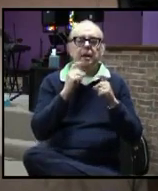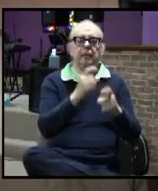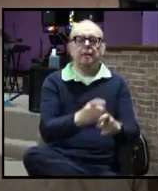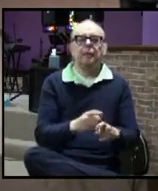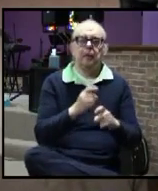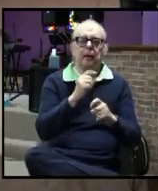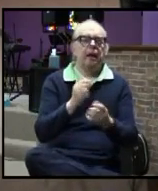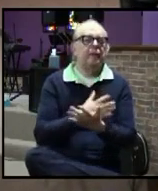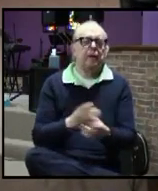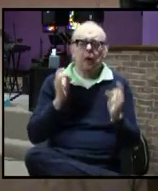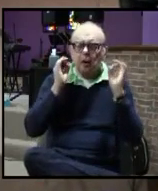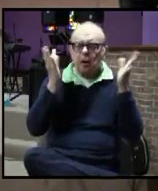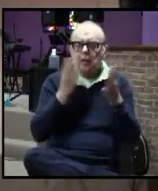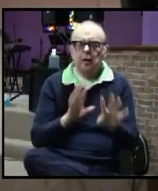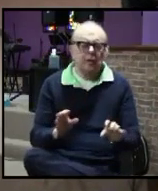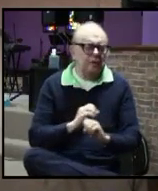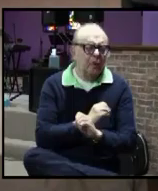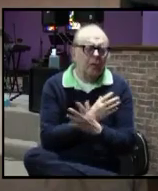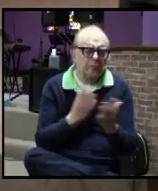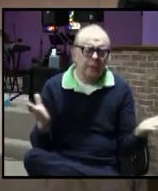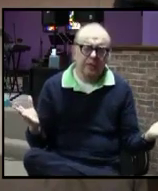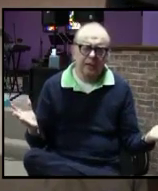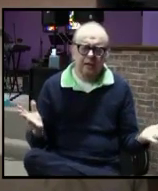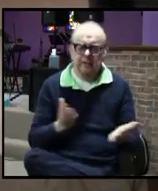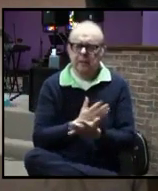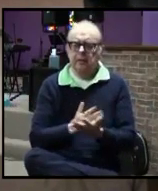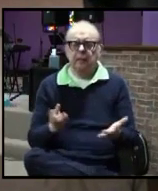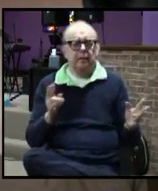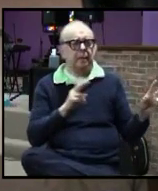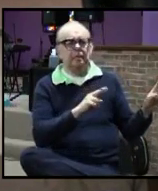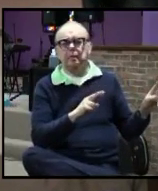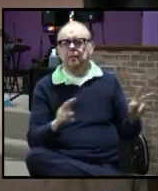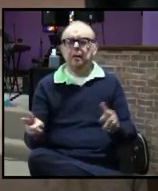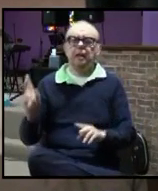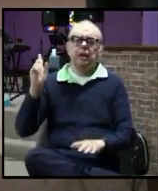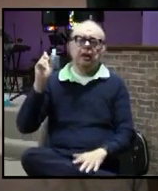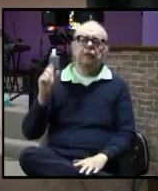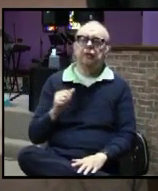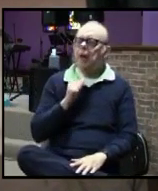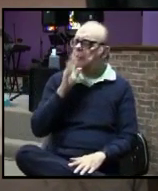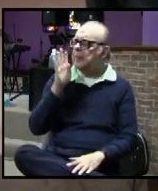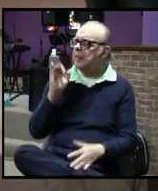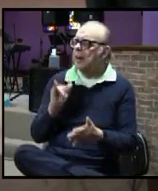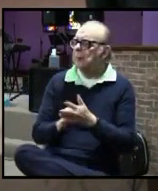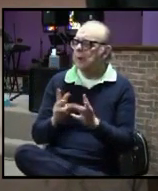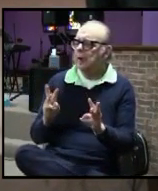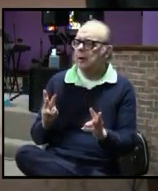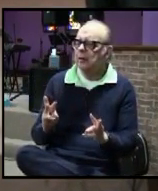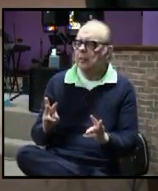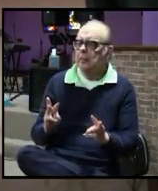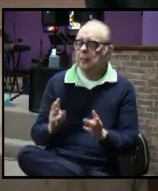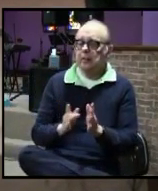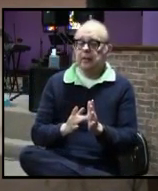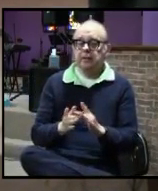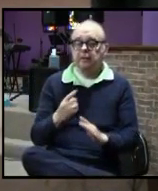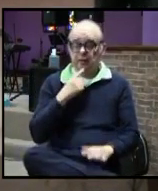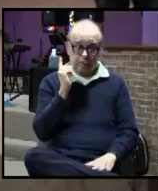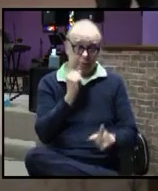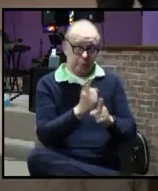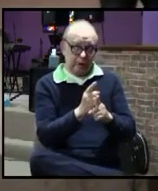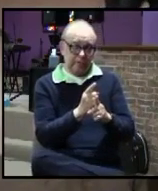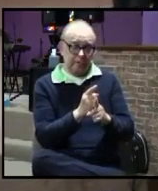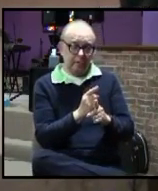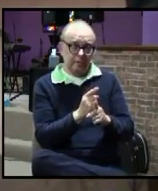Every tragedy, every atrocity, everything that we look around and say, it shouldn't be that way, Jesus says, you're